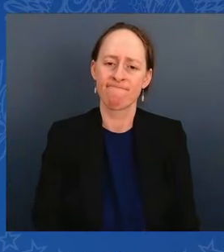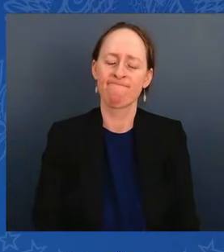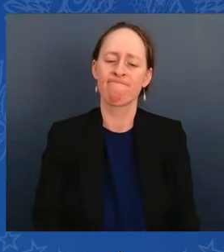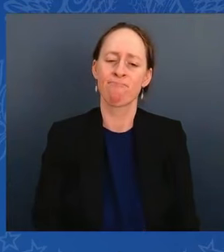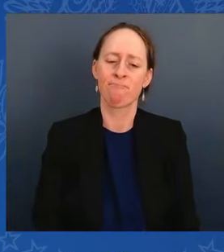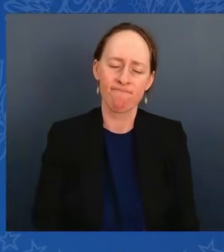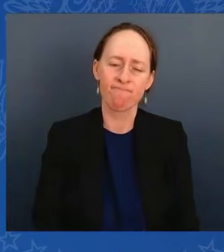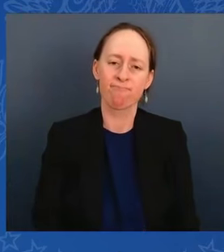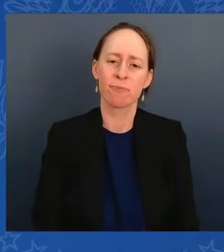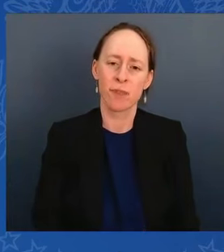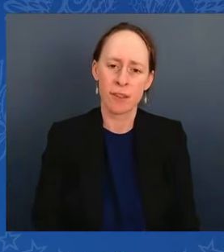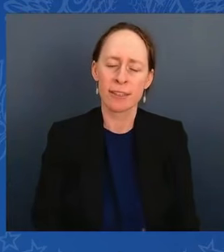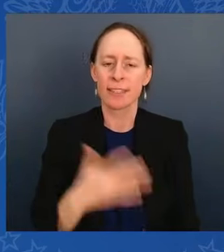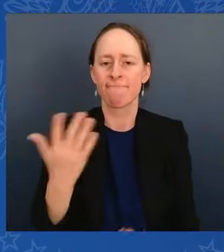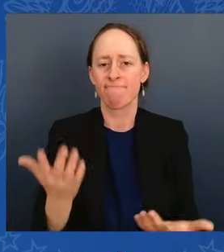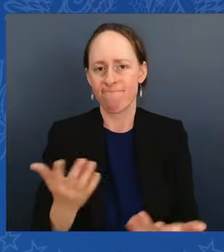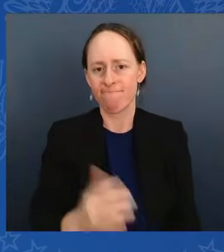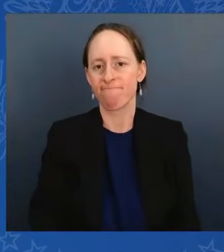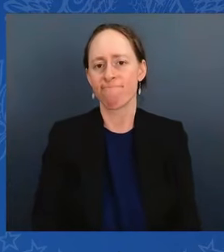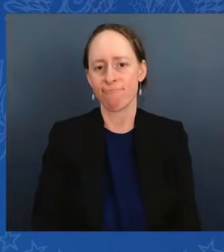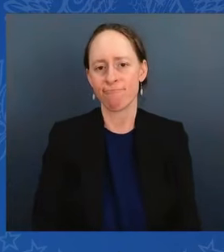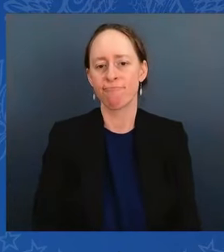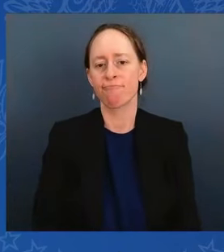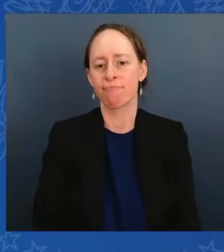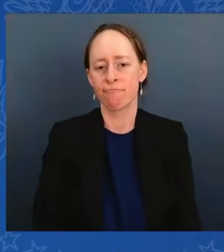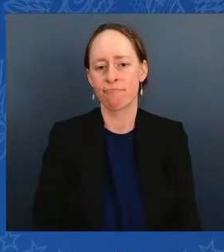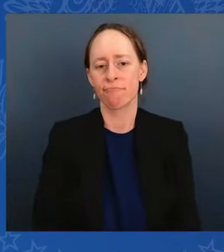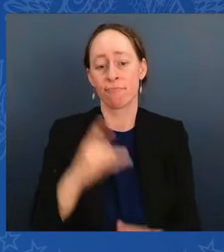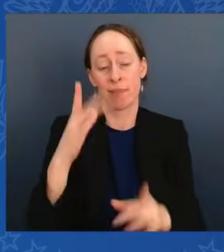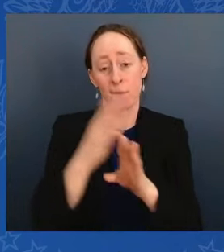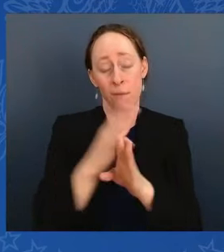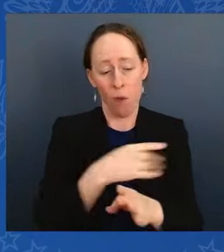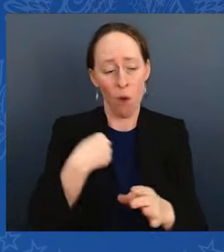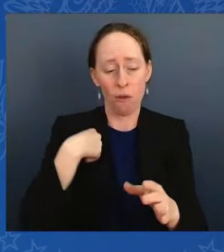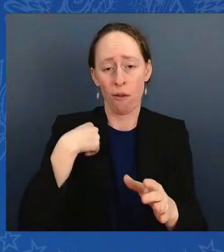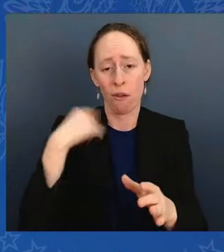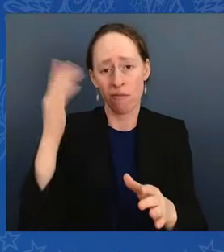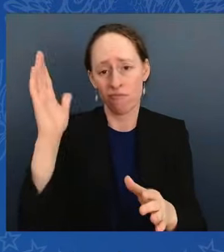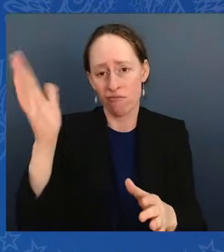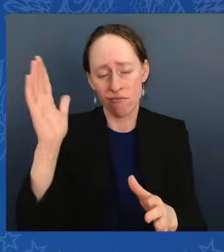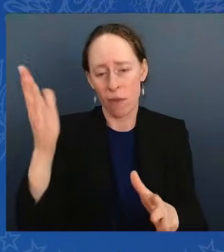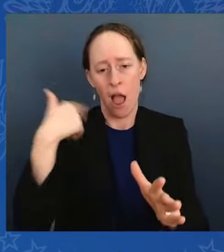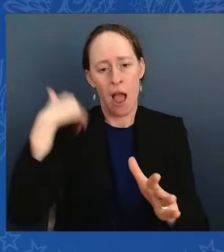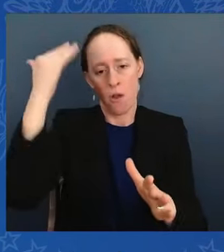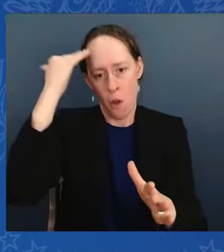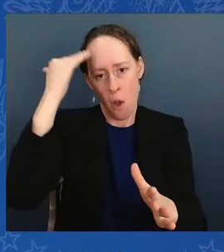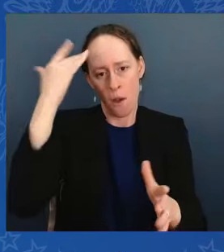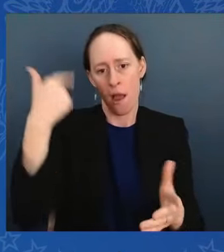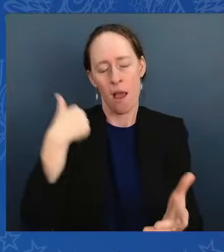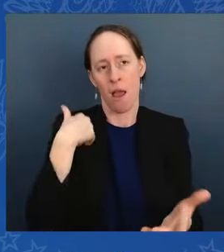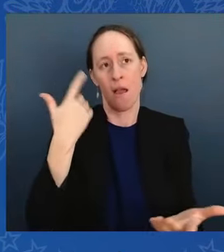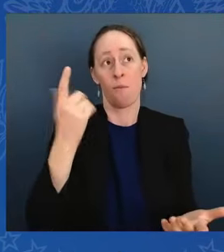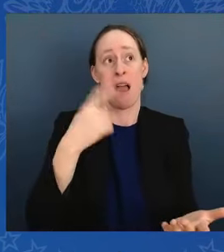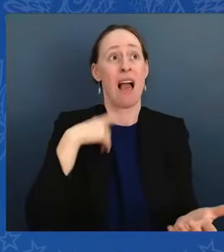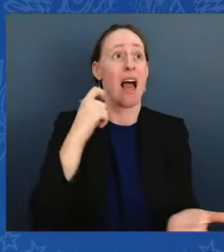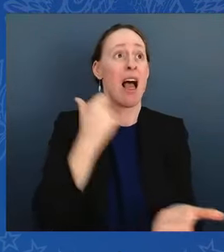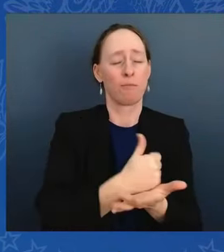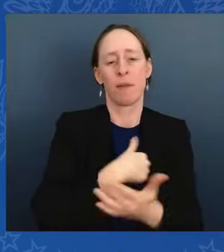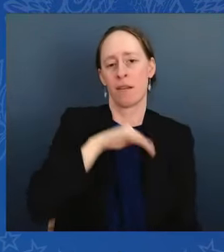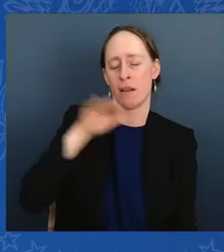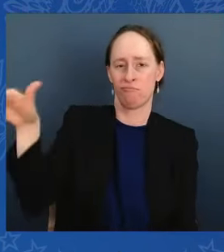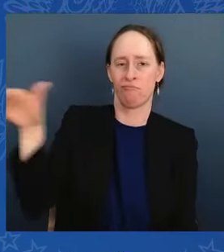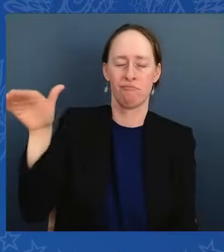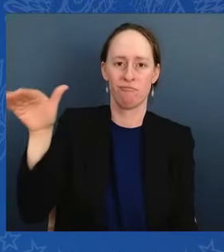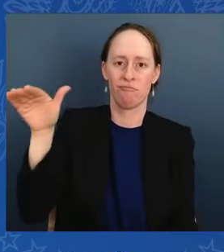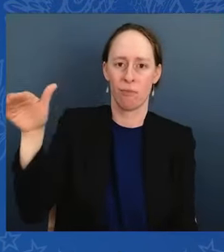before I say anything else or go any further, I know where I got to get my help. I know where it comes from. I know